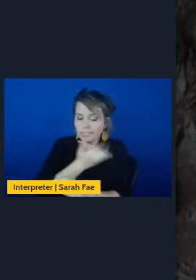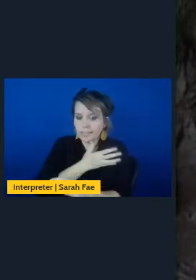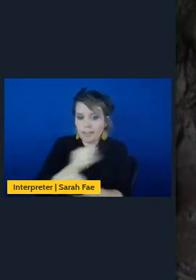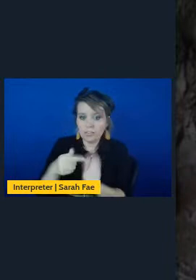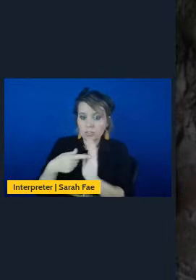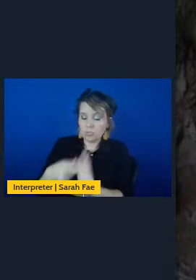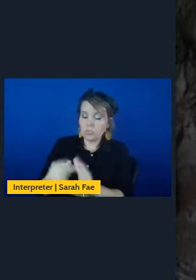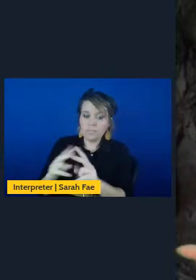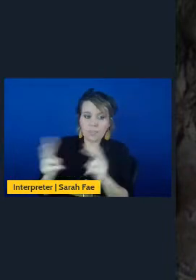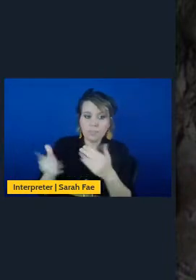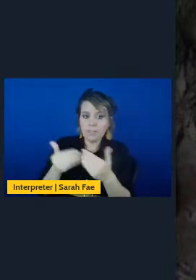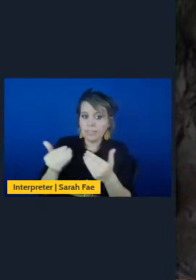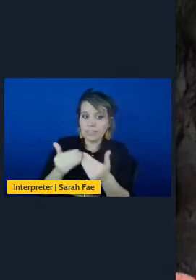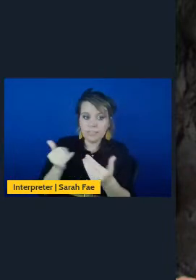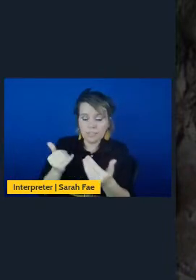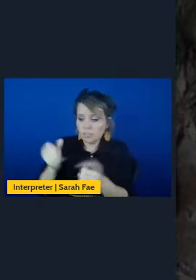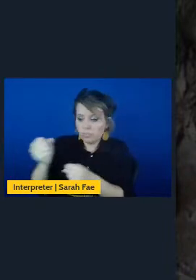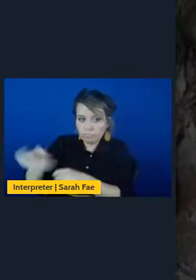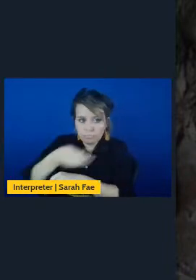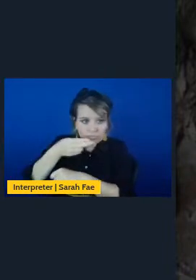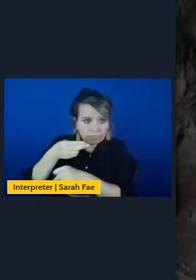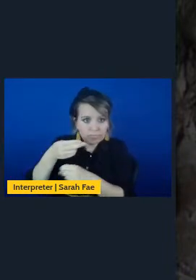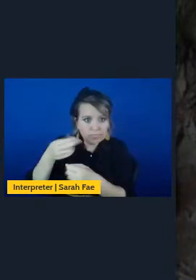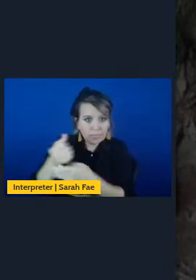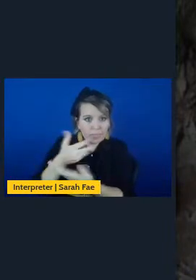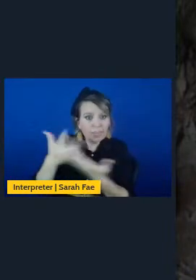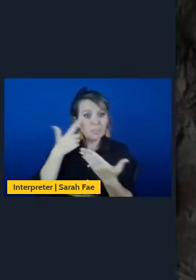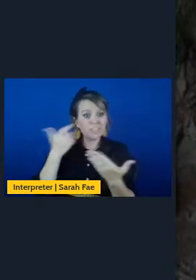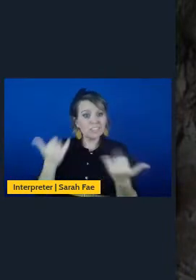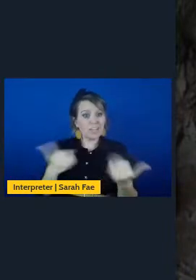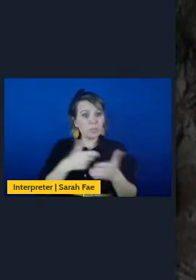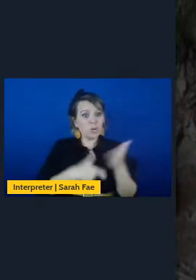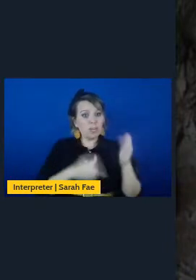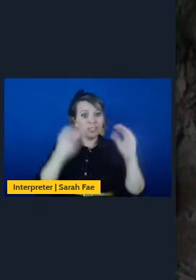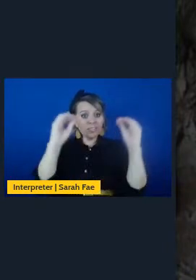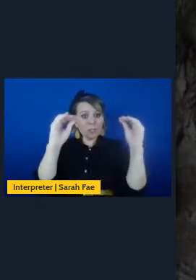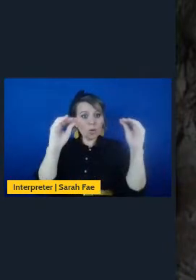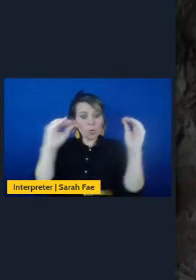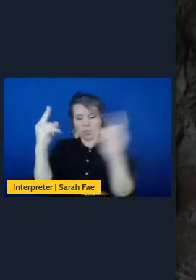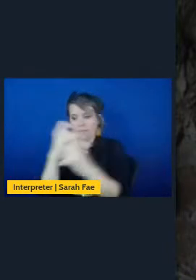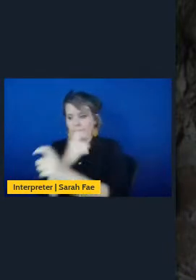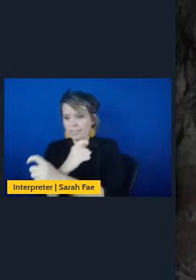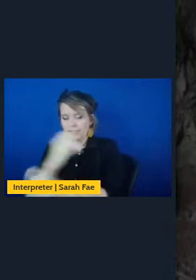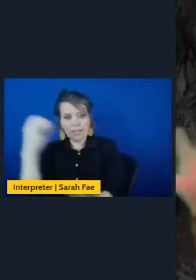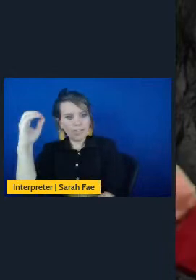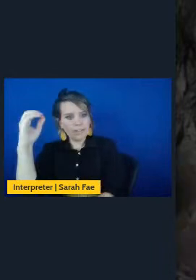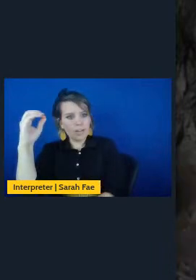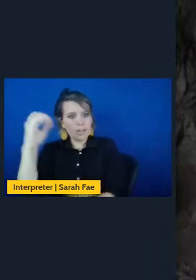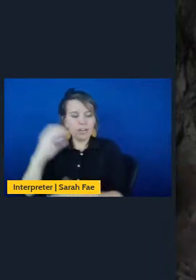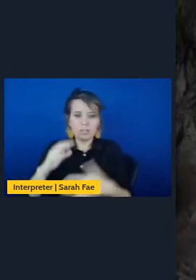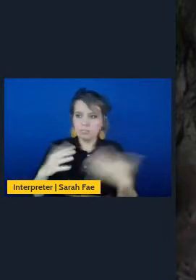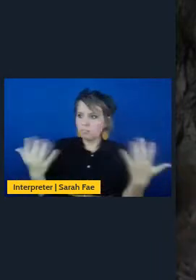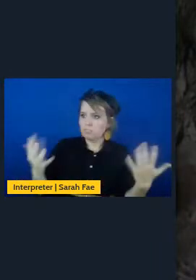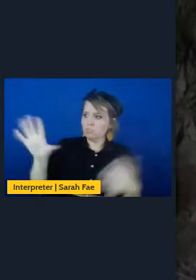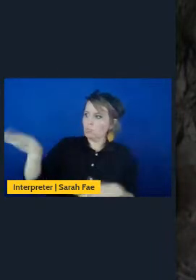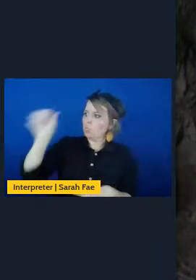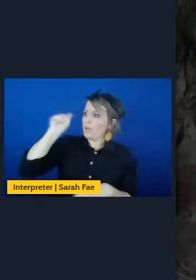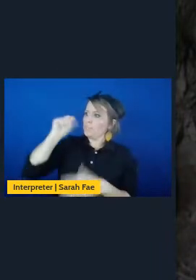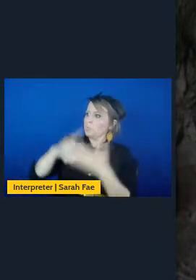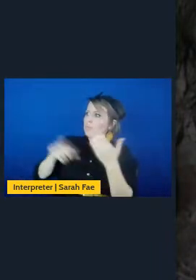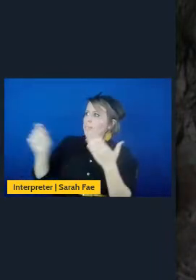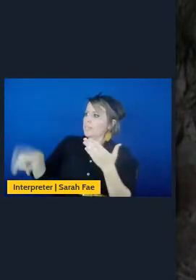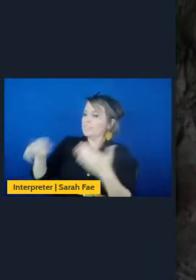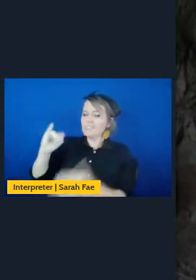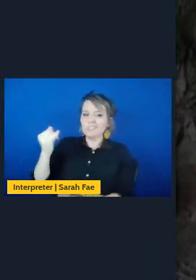very easy to out-clever everything because now my cost becomes 0, the complexity is nil, it just grabs a credentials JSON